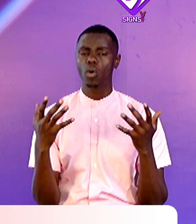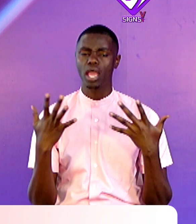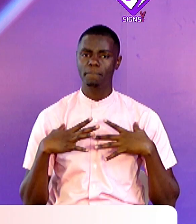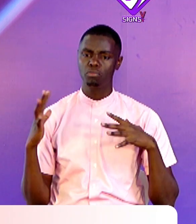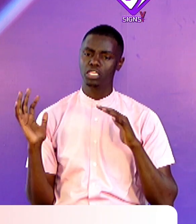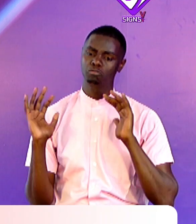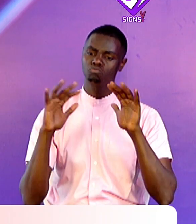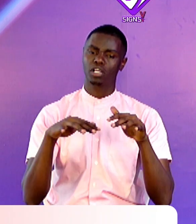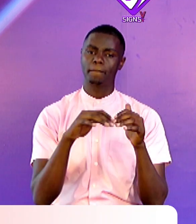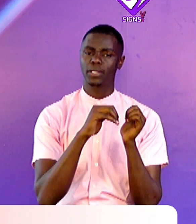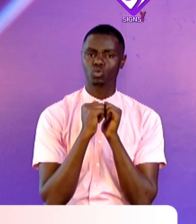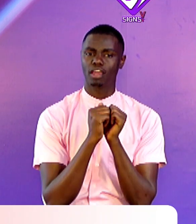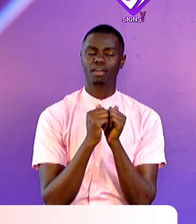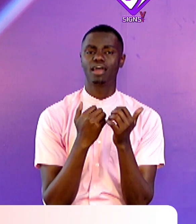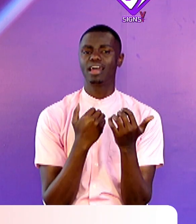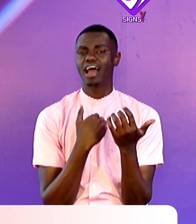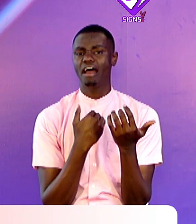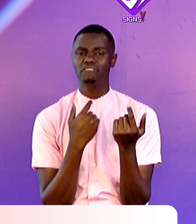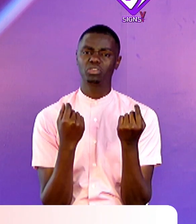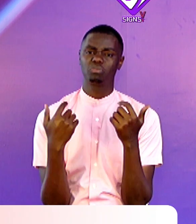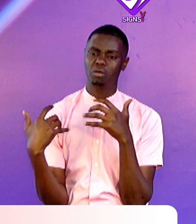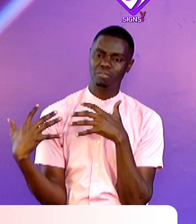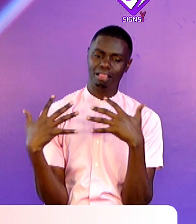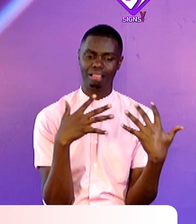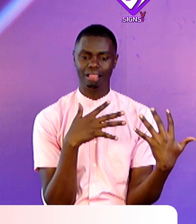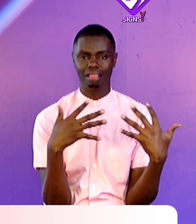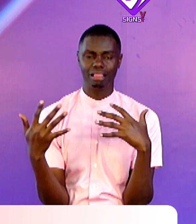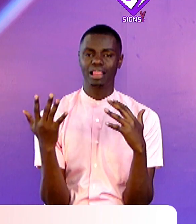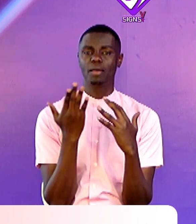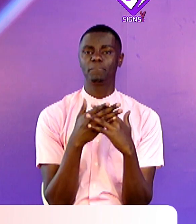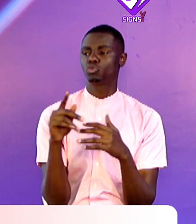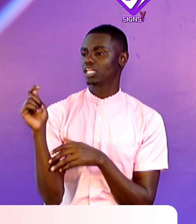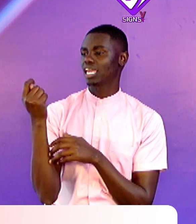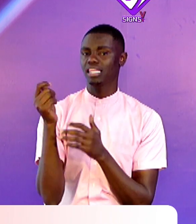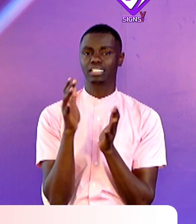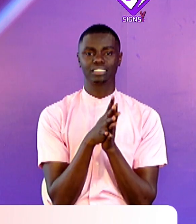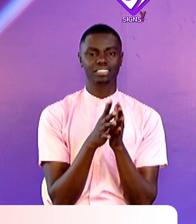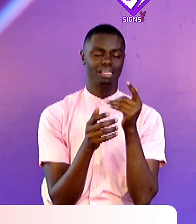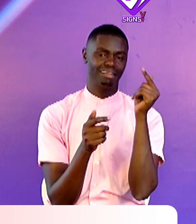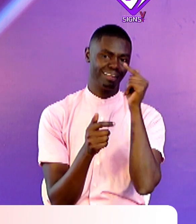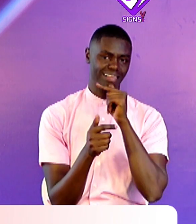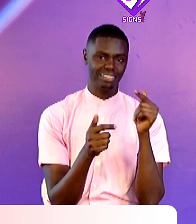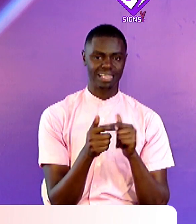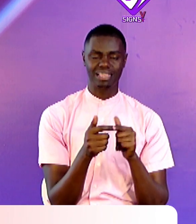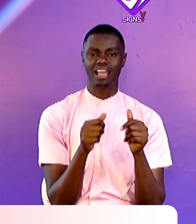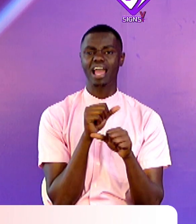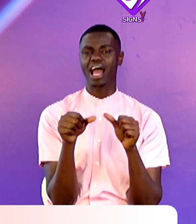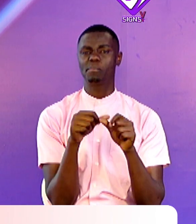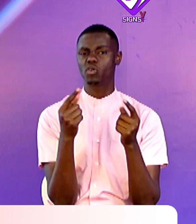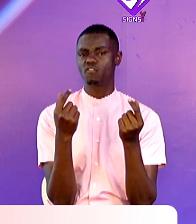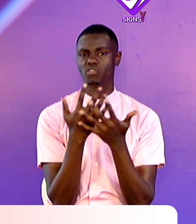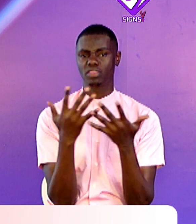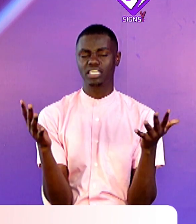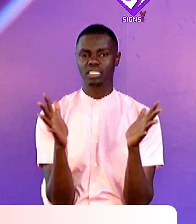together. There has been a little bit of push and pull between Kenyans and Tanzanians on a few fronts, especially with